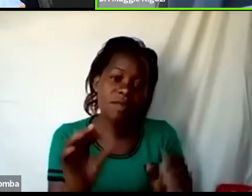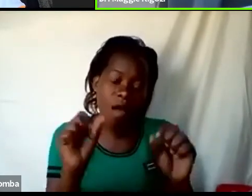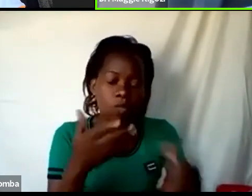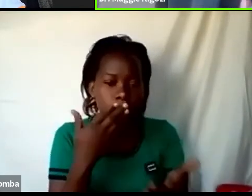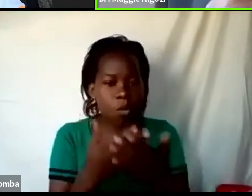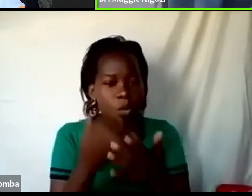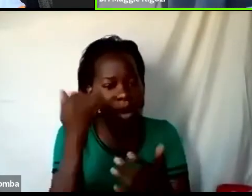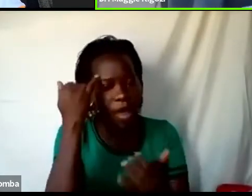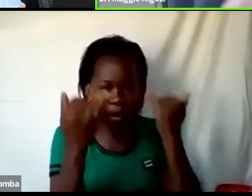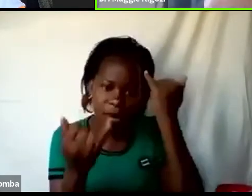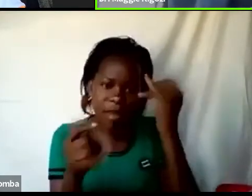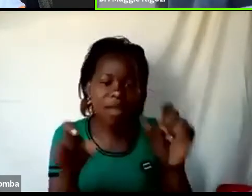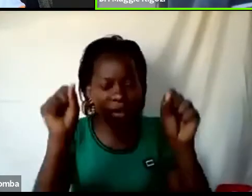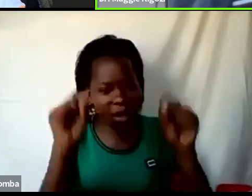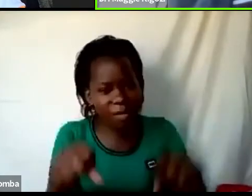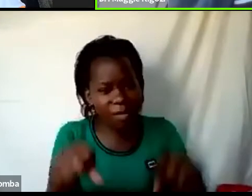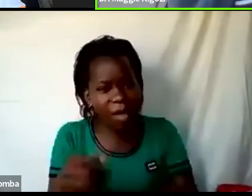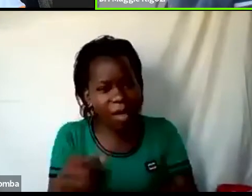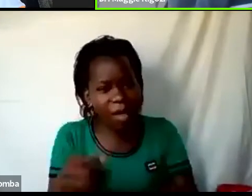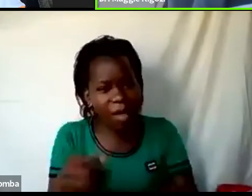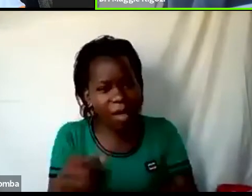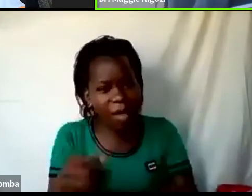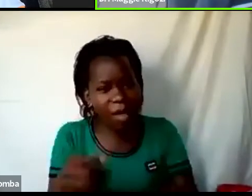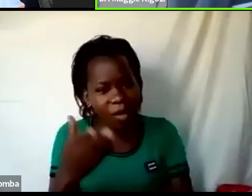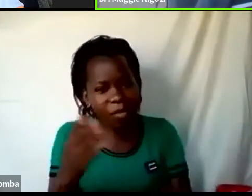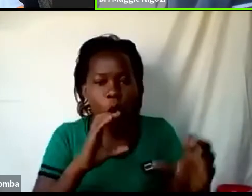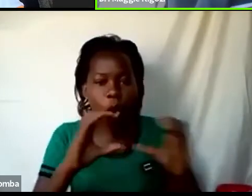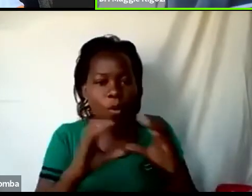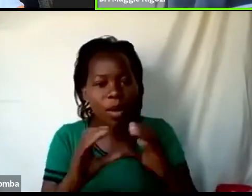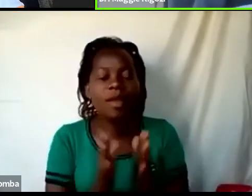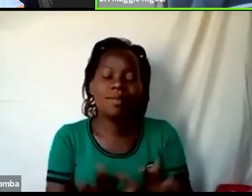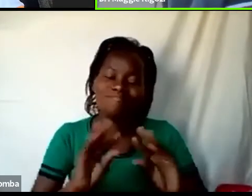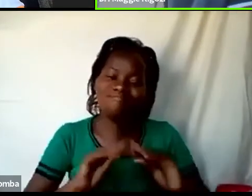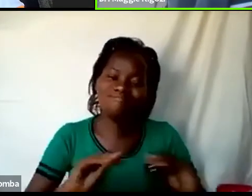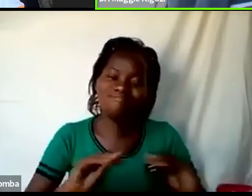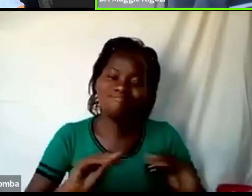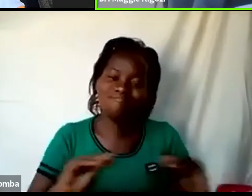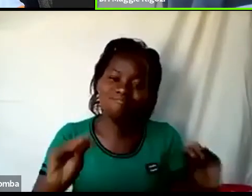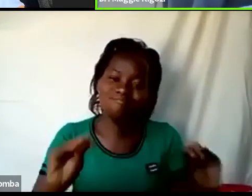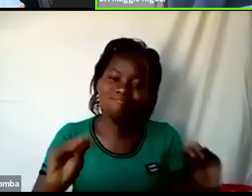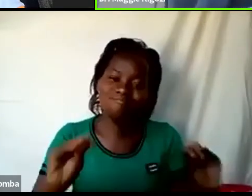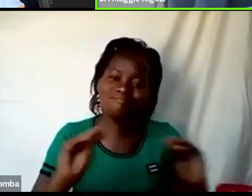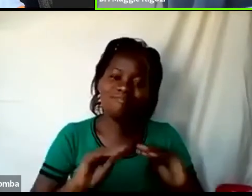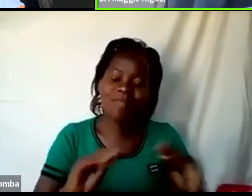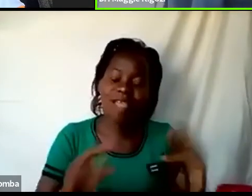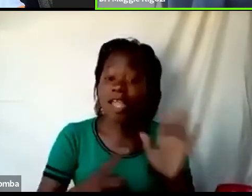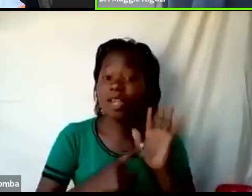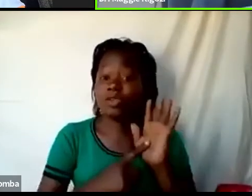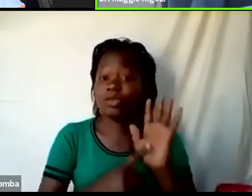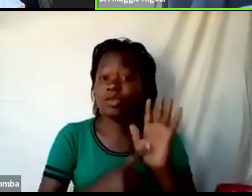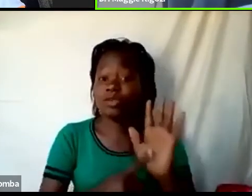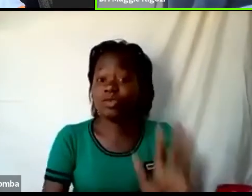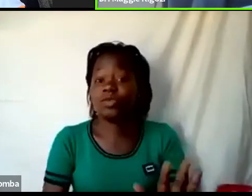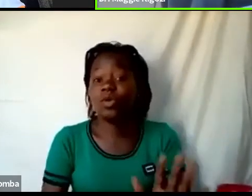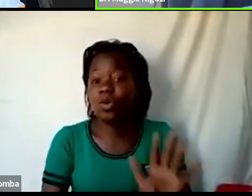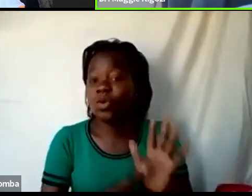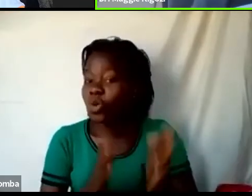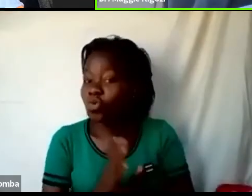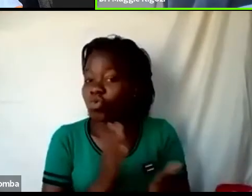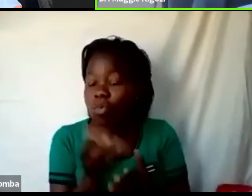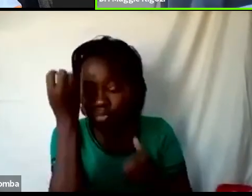to communicate and pitch them and show that you are innovating. I think you'll be able to win some of that.